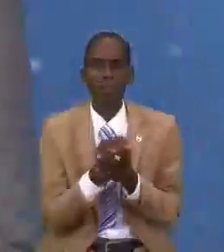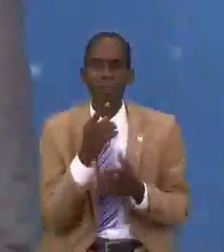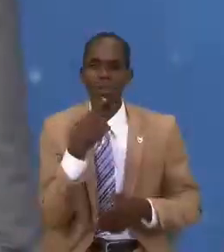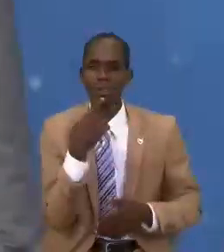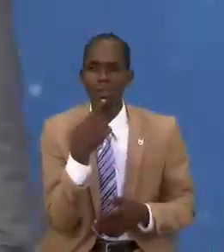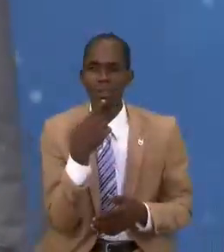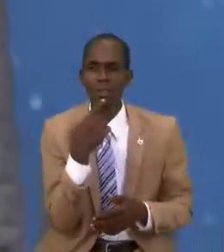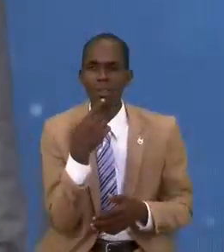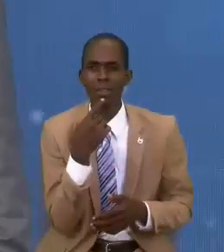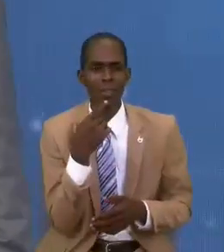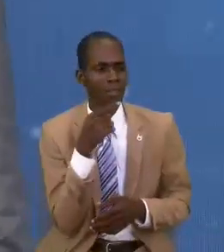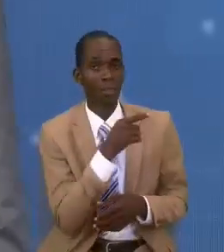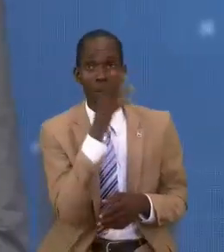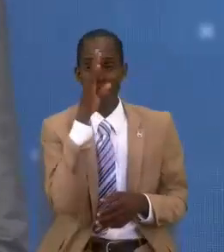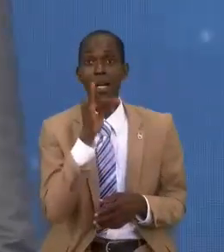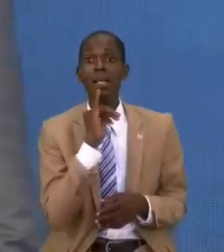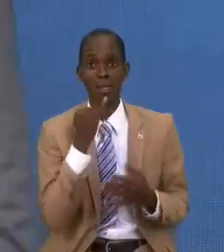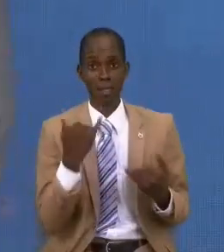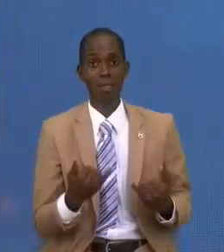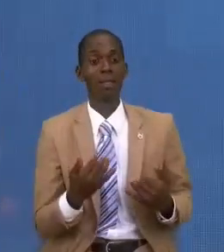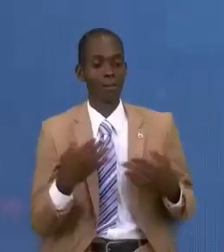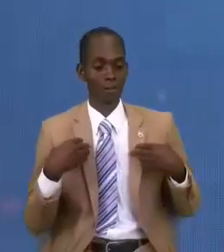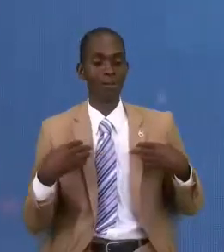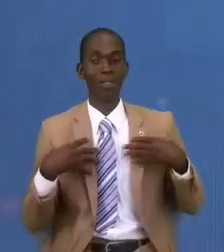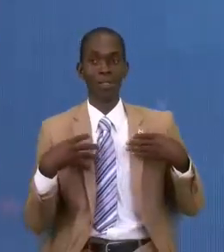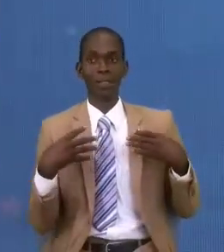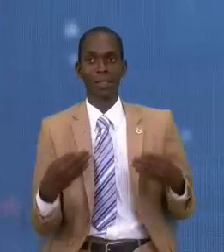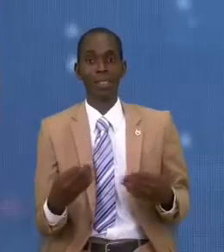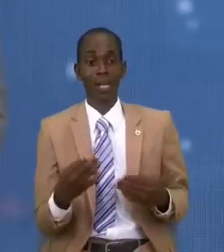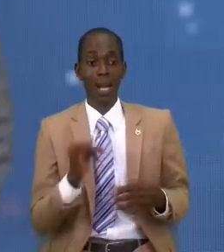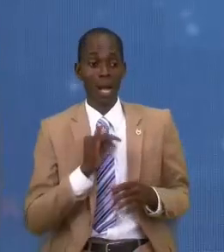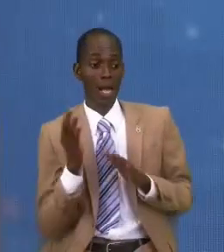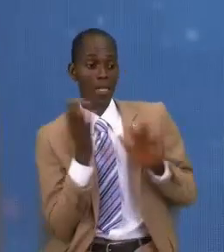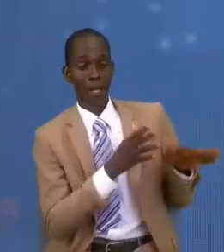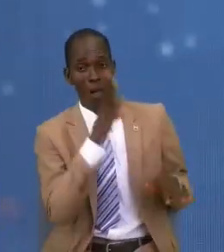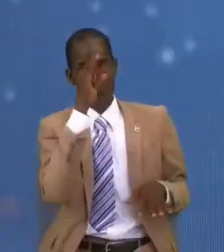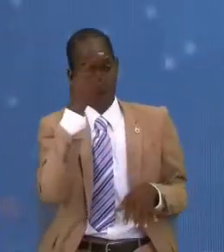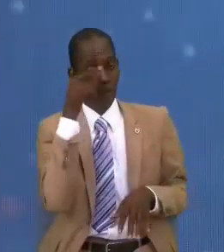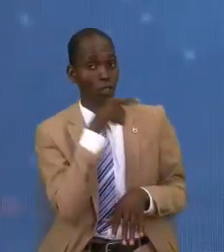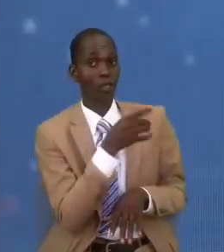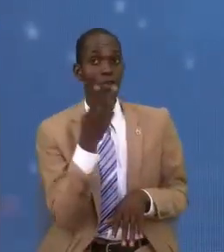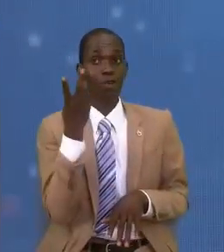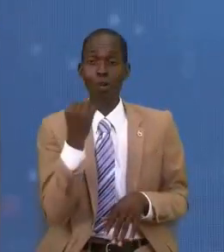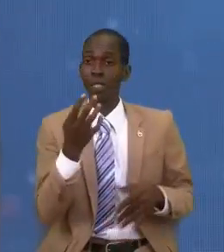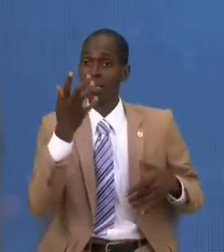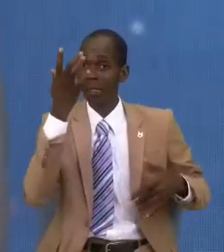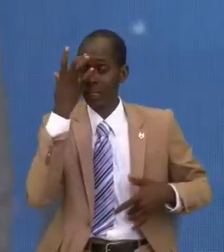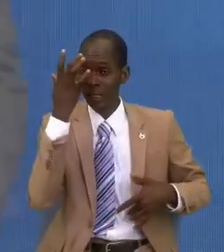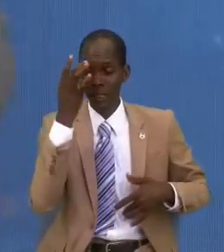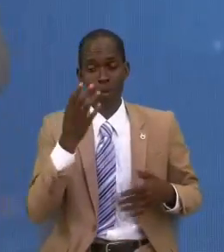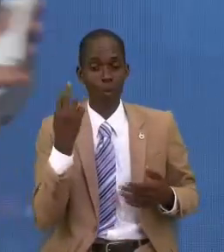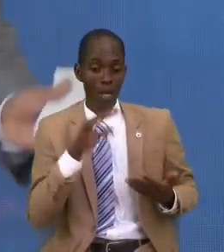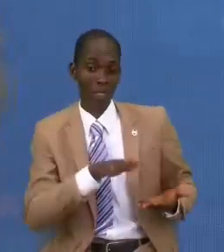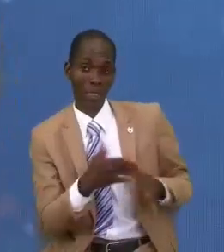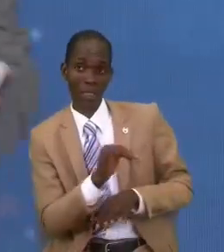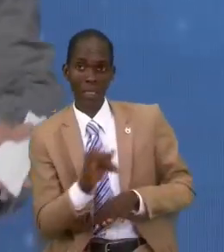I left and ran away is because the man was dying, but the man is now living. And so